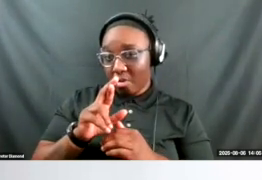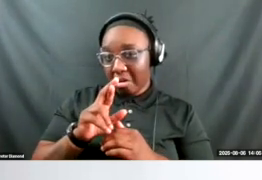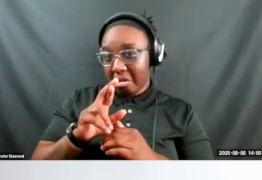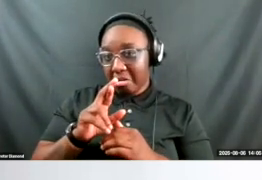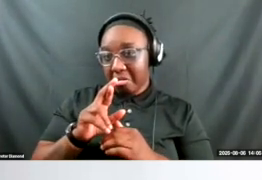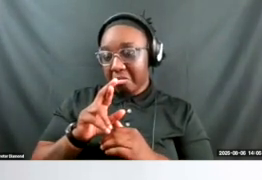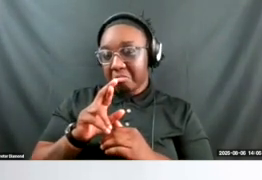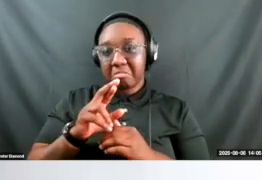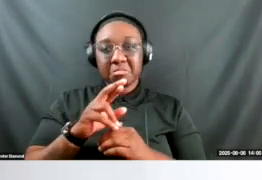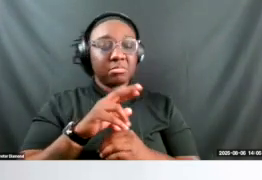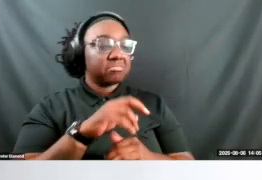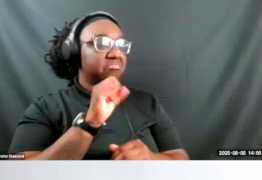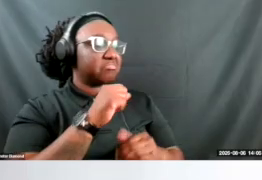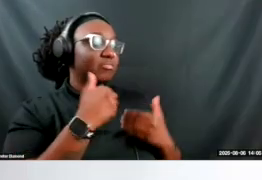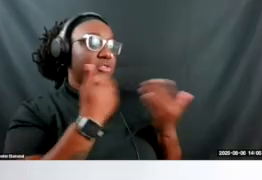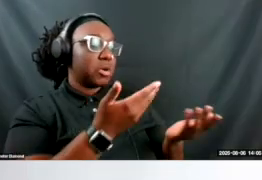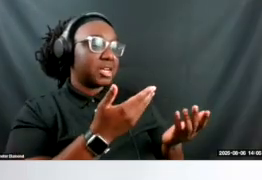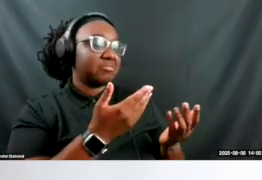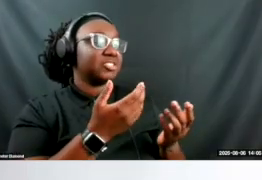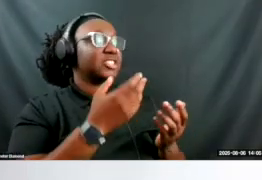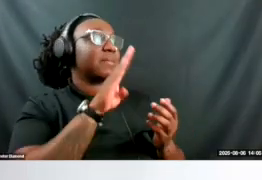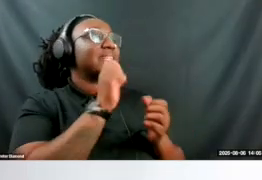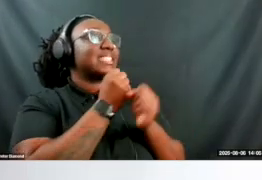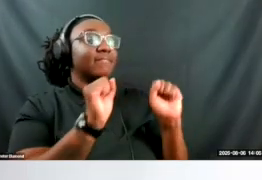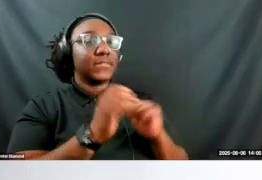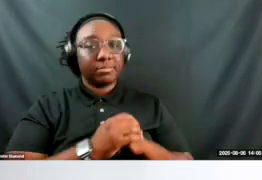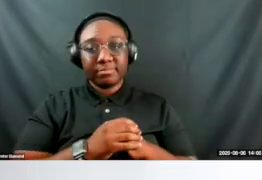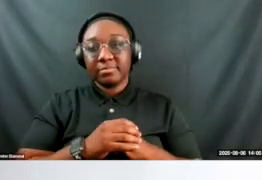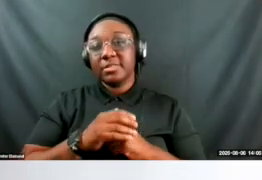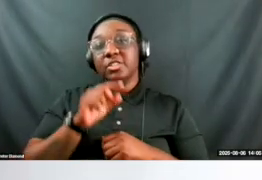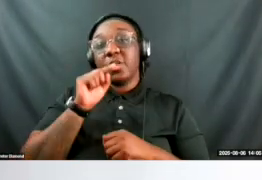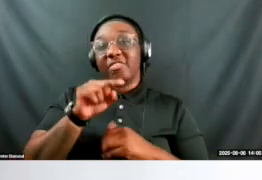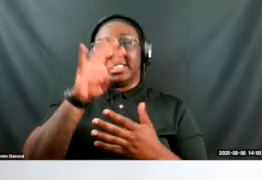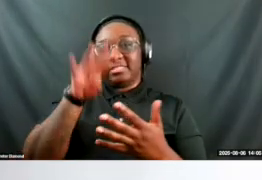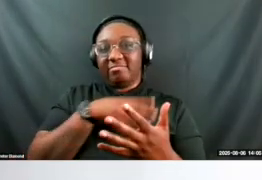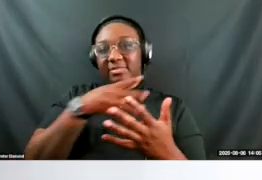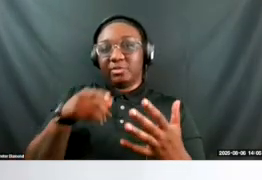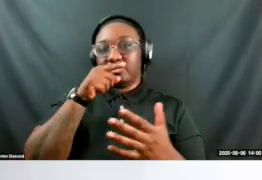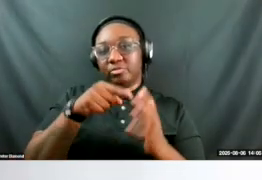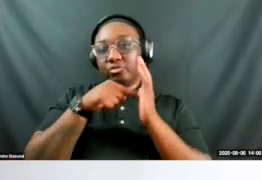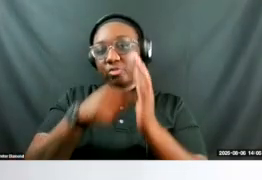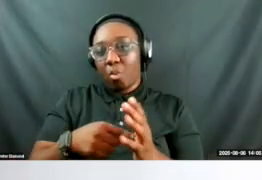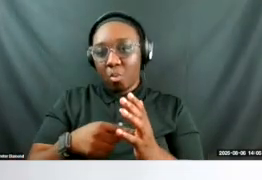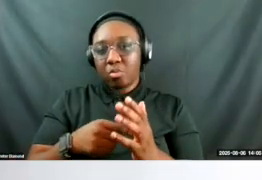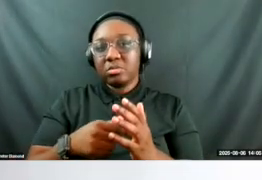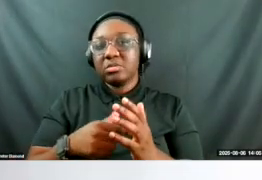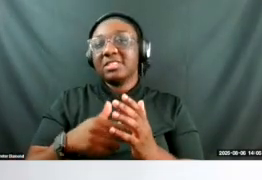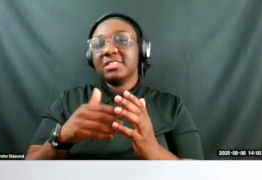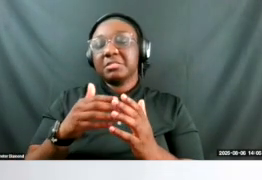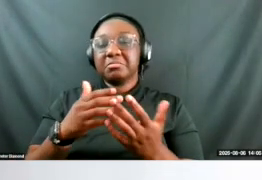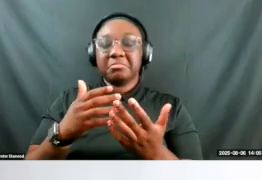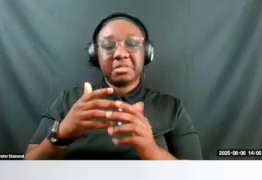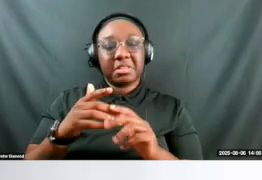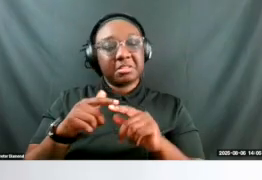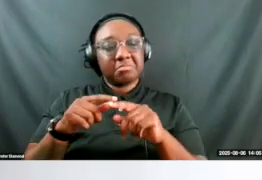side, yes, go for it. Okay. So this table shows the estimated 3-year funding need for the Clean Cars for All